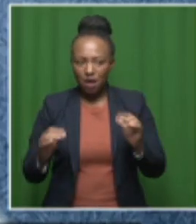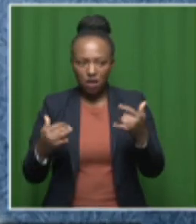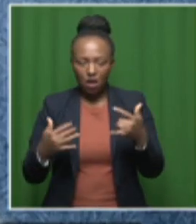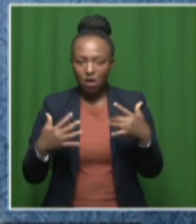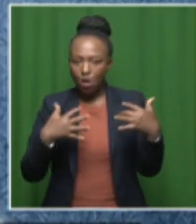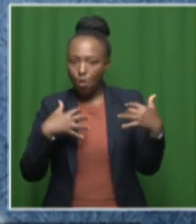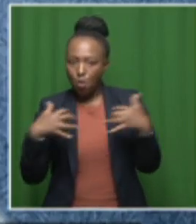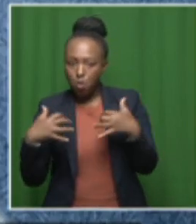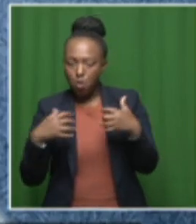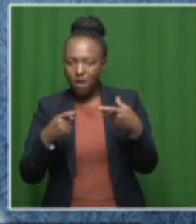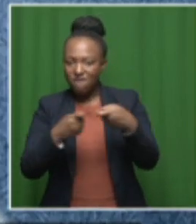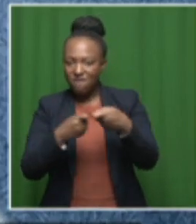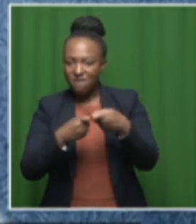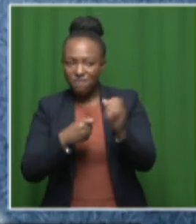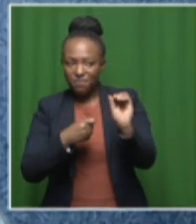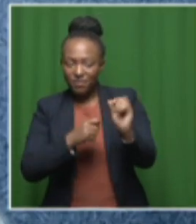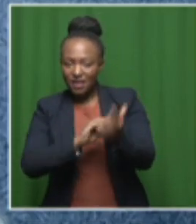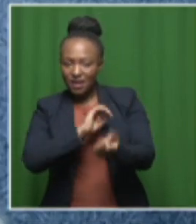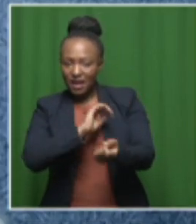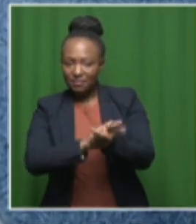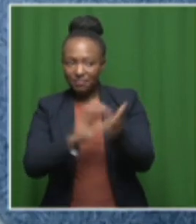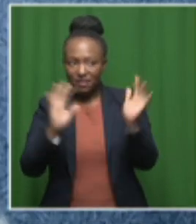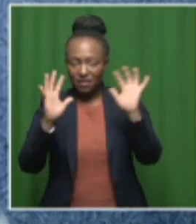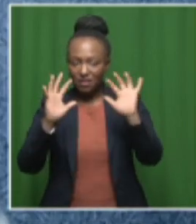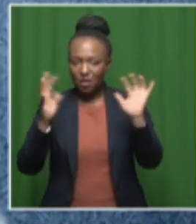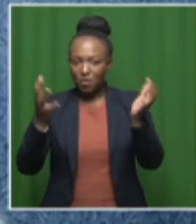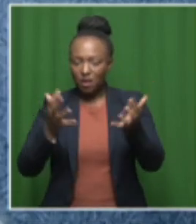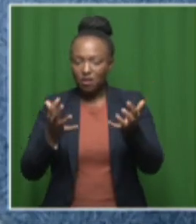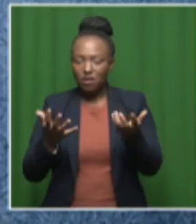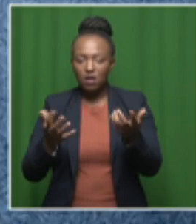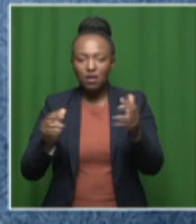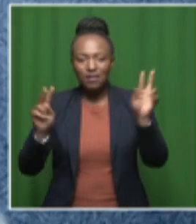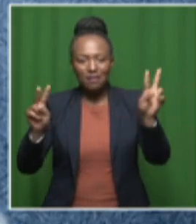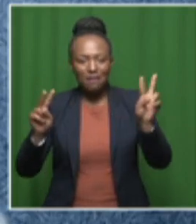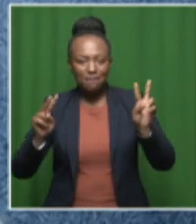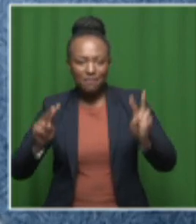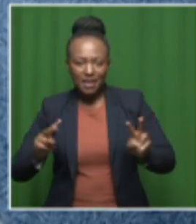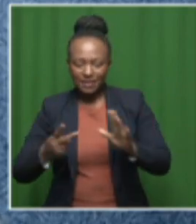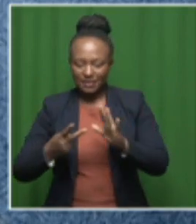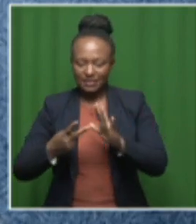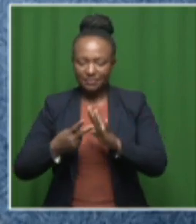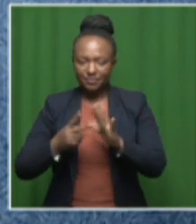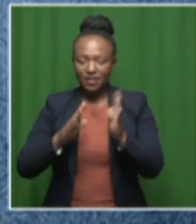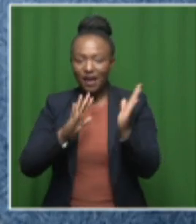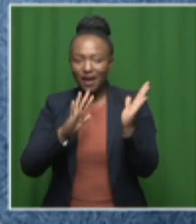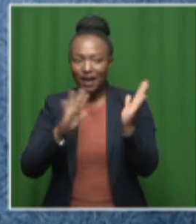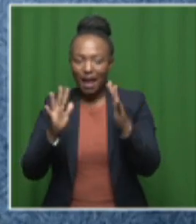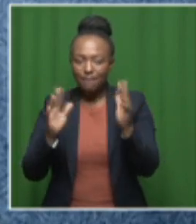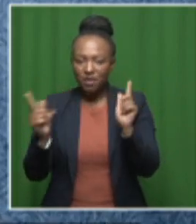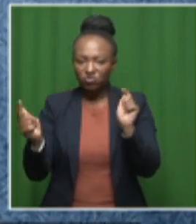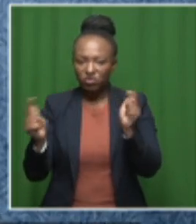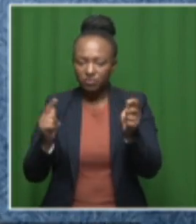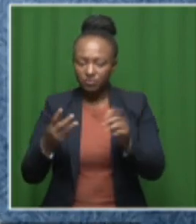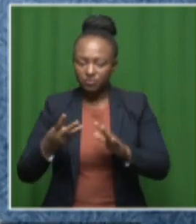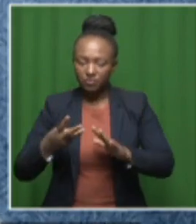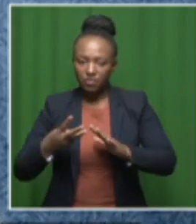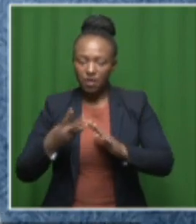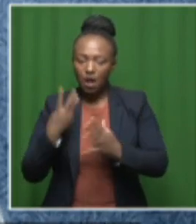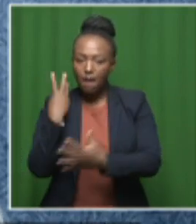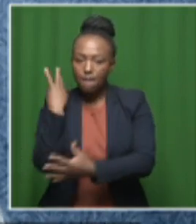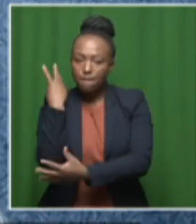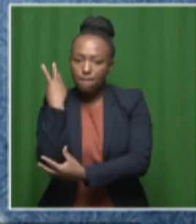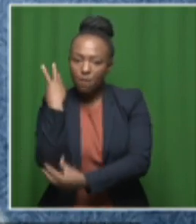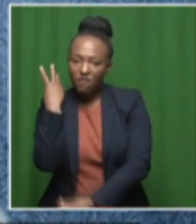the challenges that we're facing in the world today with regards to peace, with regards to climate change, with regards to poverty, the UN